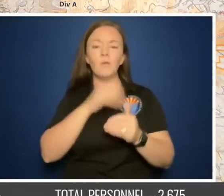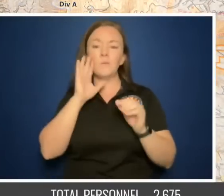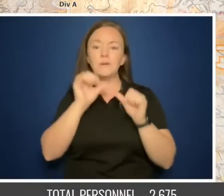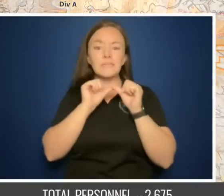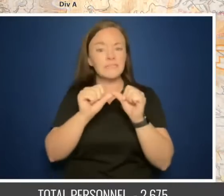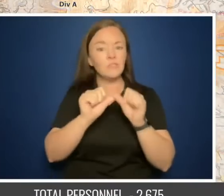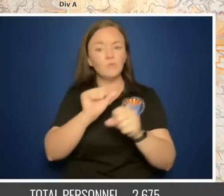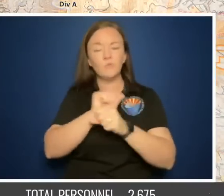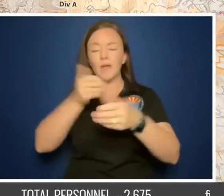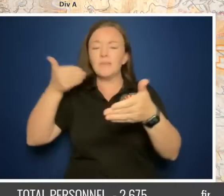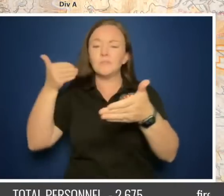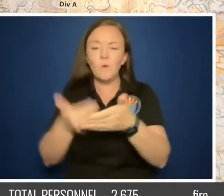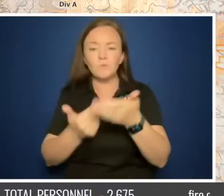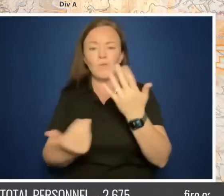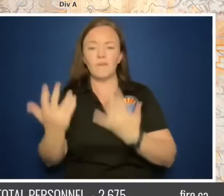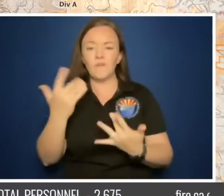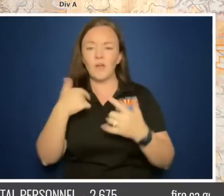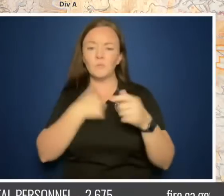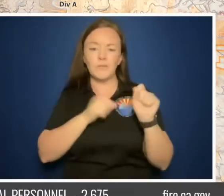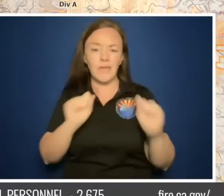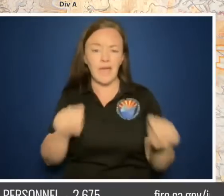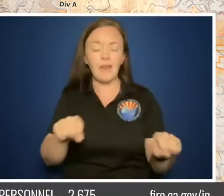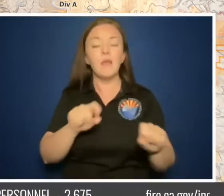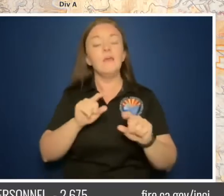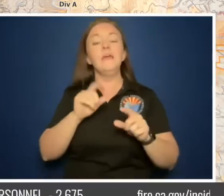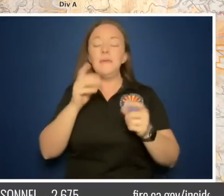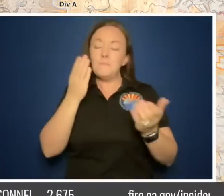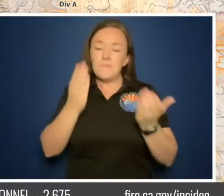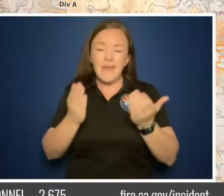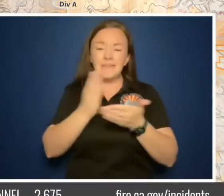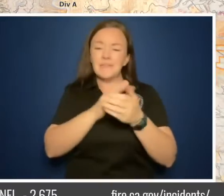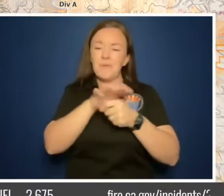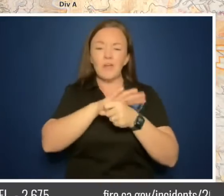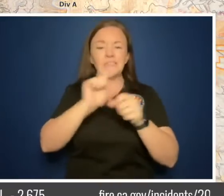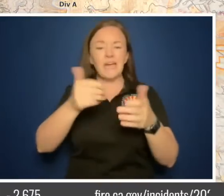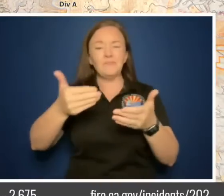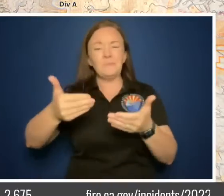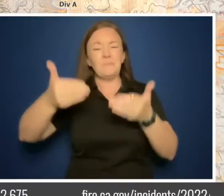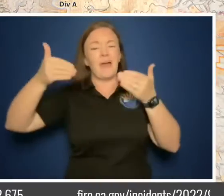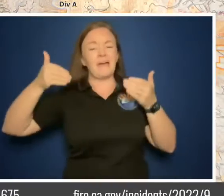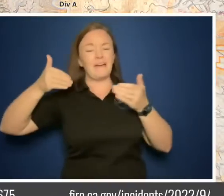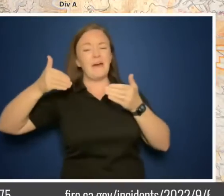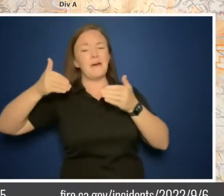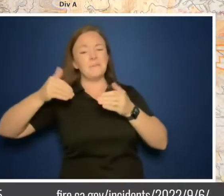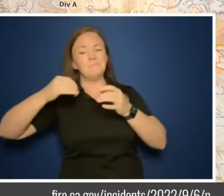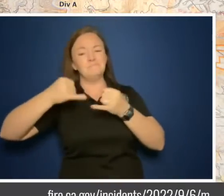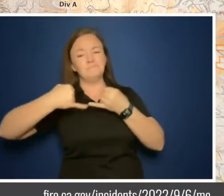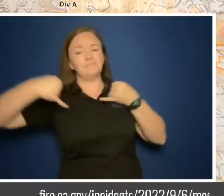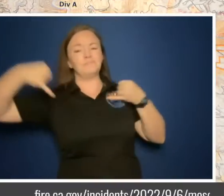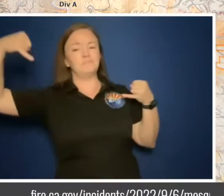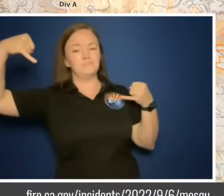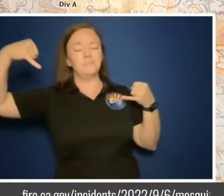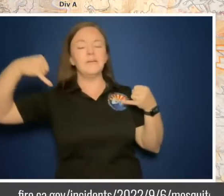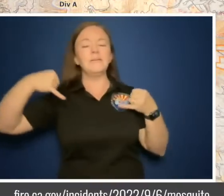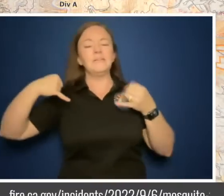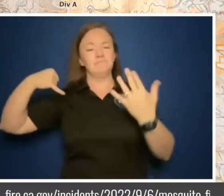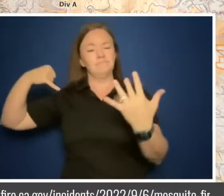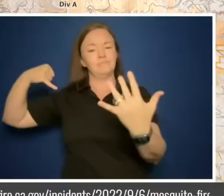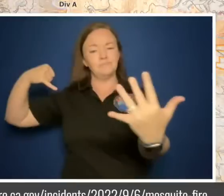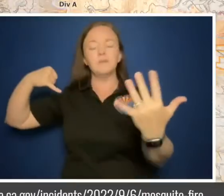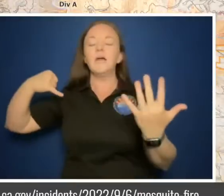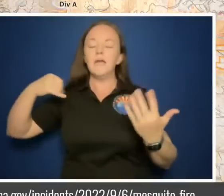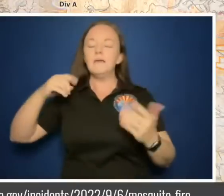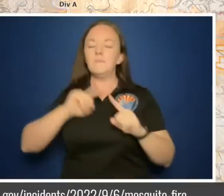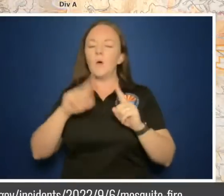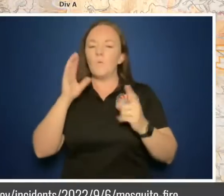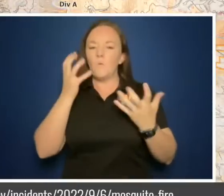and we will have to go in direct. But our goal is to keep this fire in the smallest footprint possible. As we work around the clock and leverage those assets,